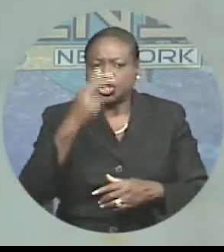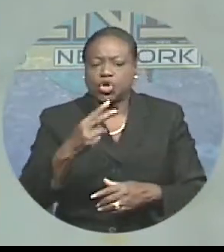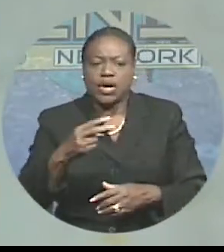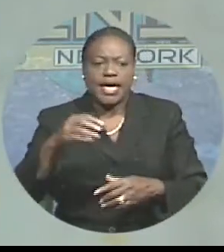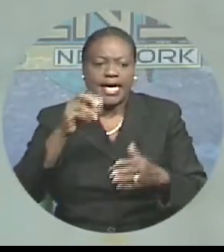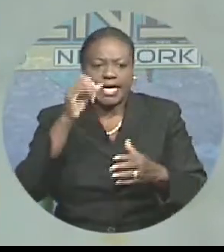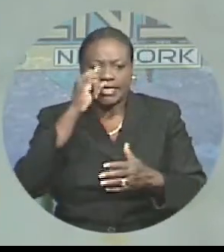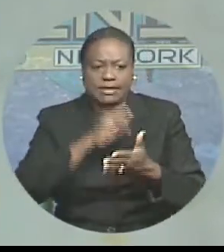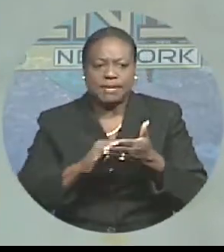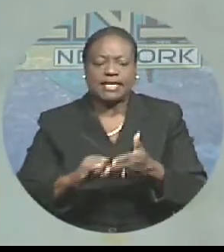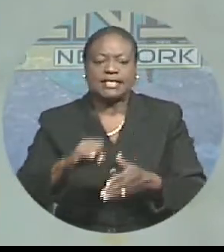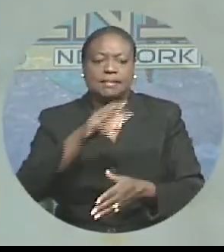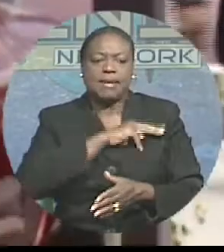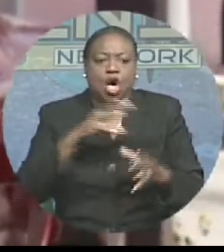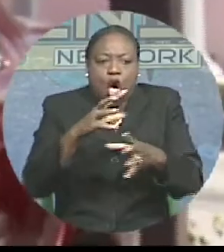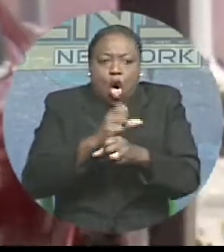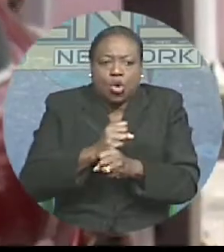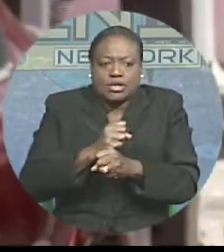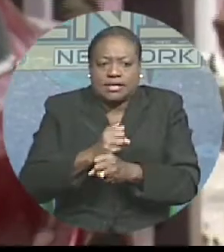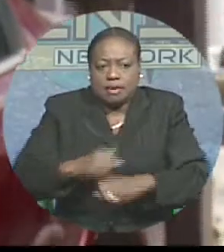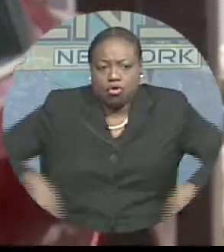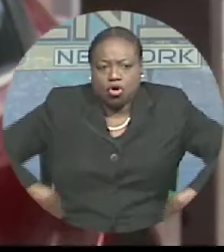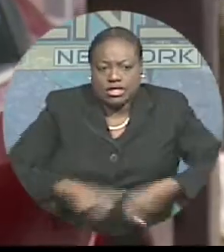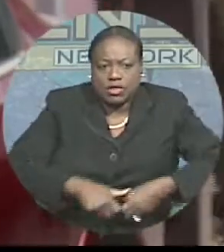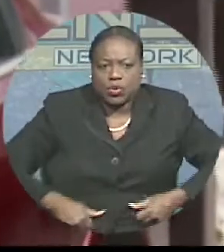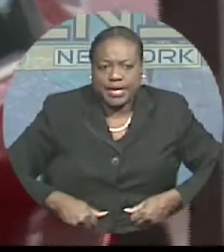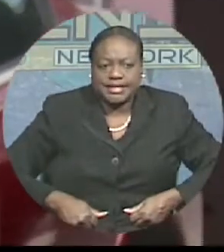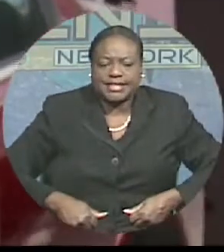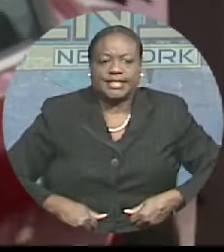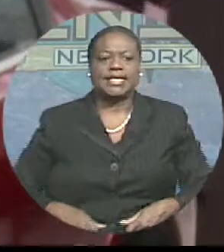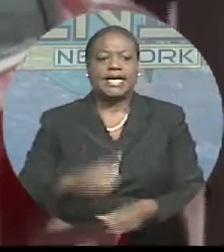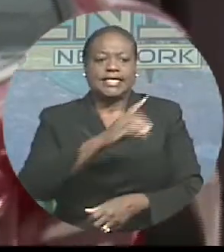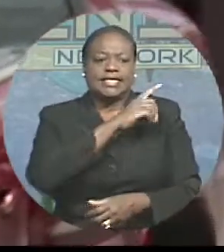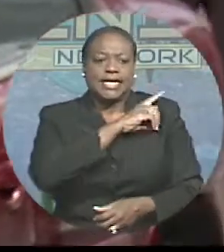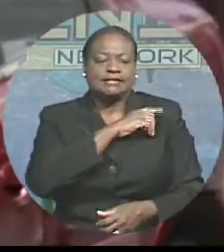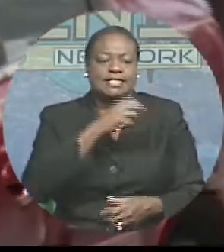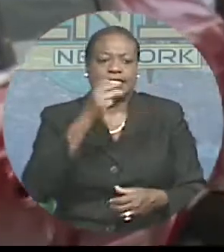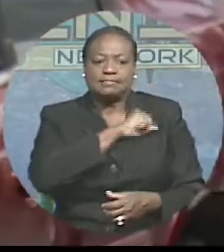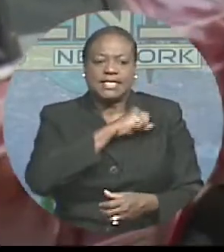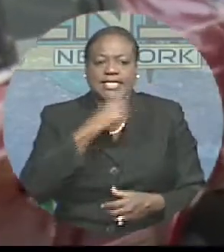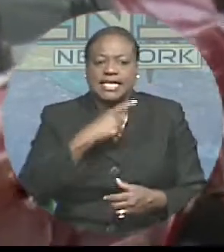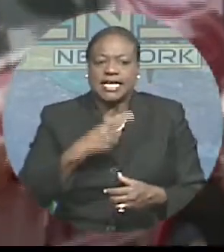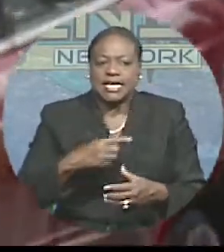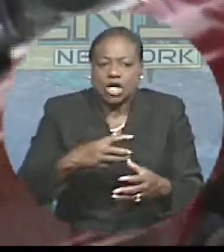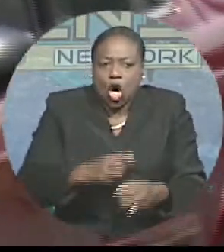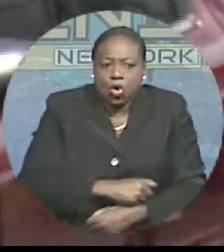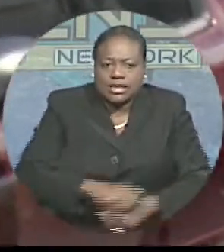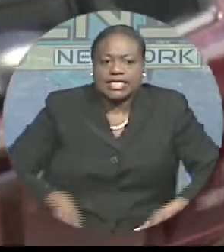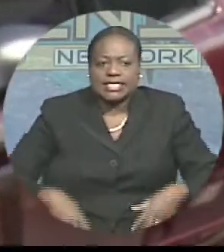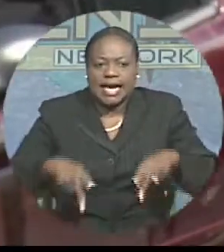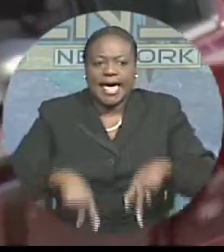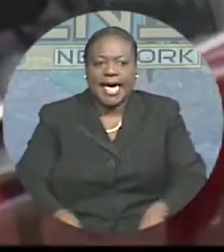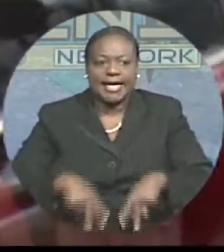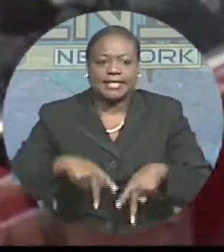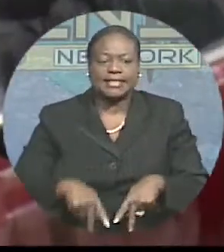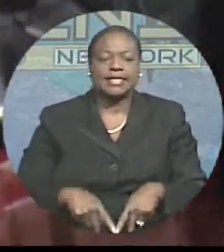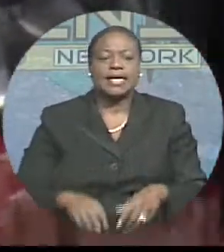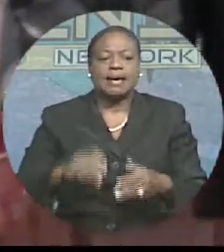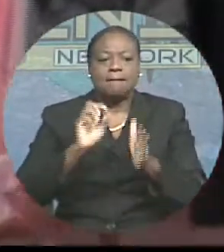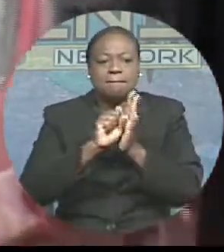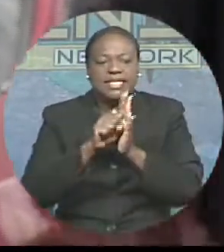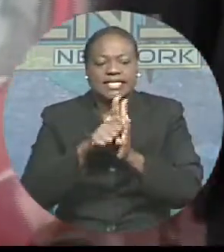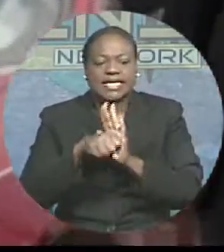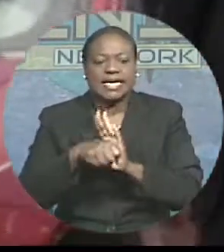Inspector Maycock holding the suspect across the waist. He said Detective Smith was also holding the suspect's legs. Seconds